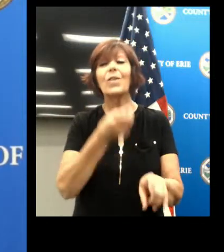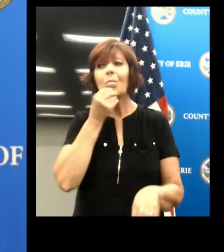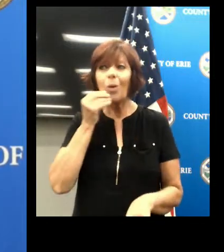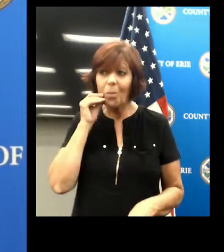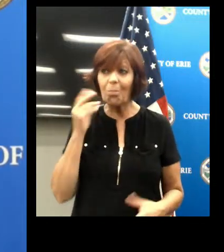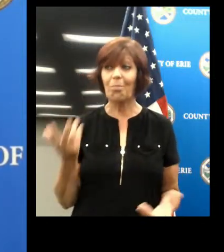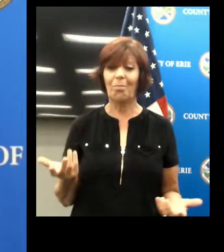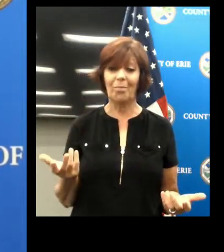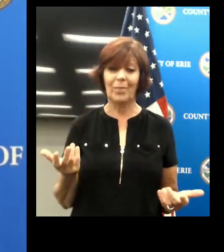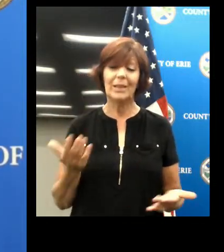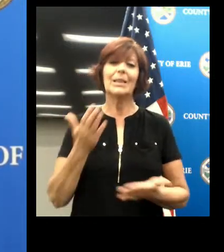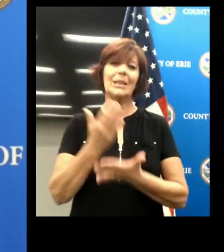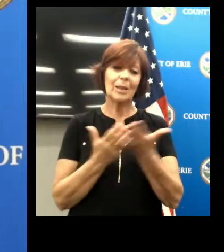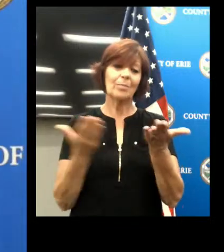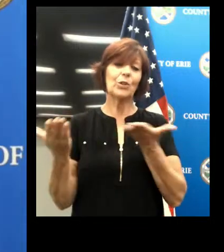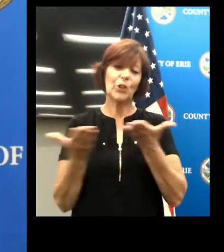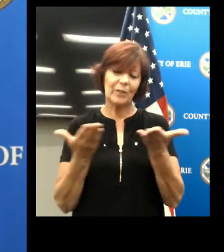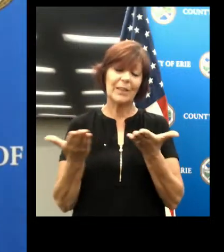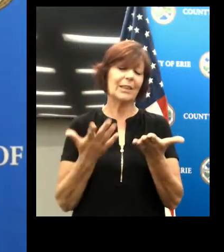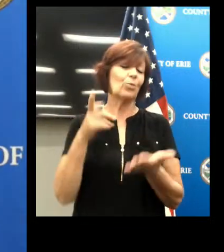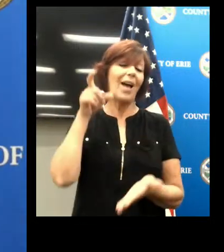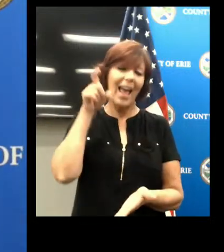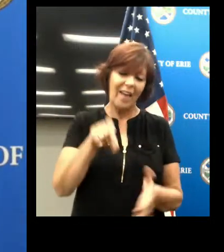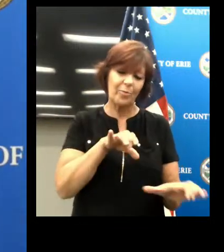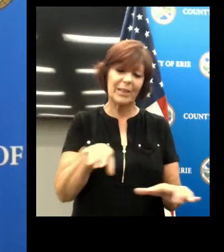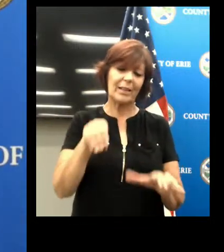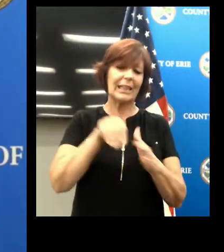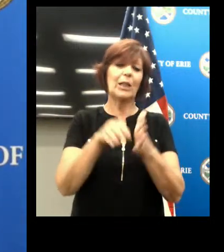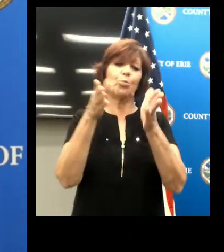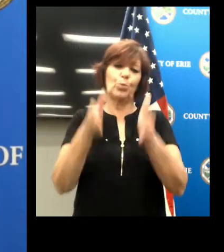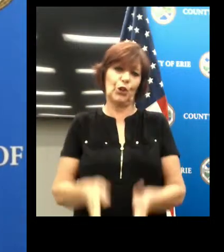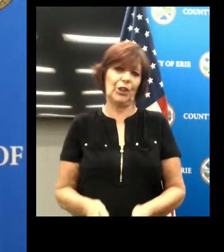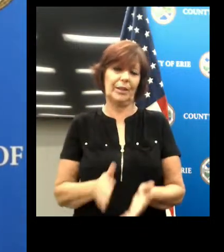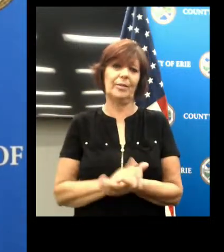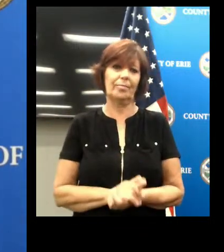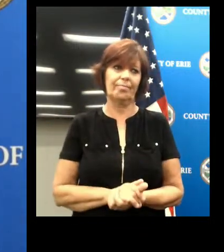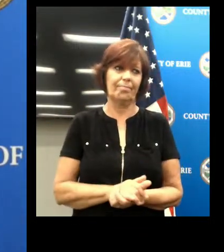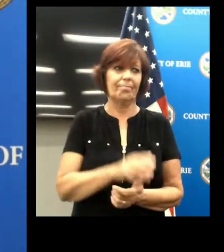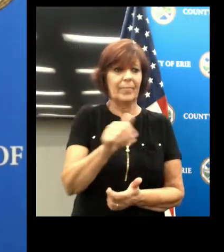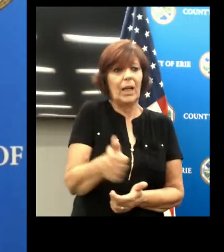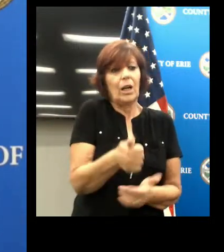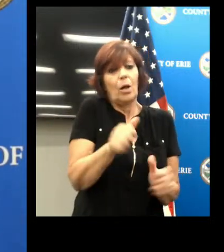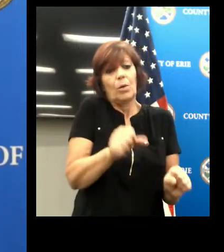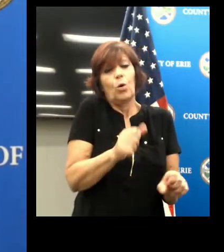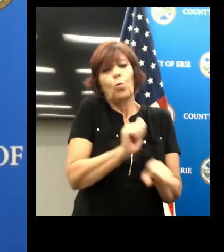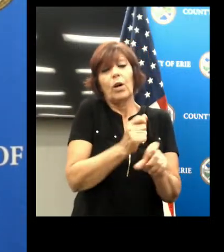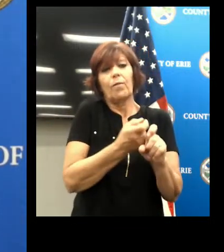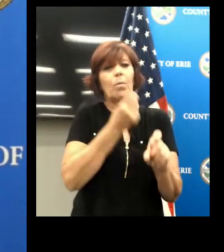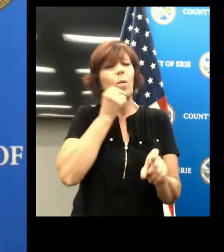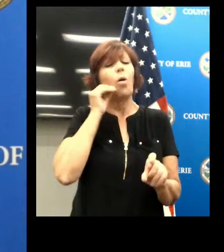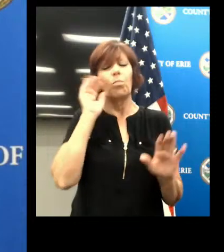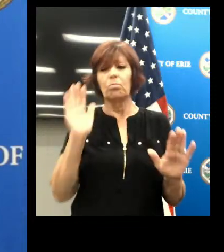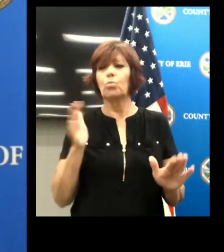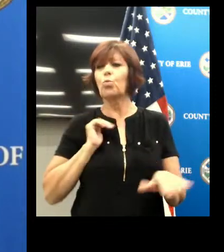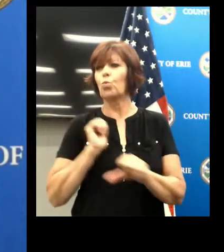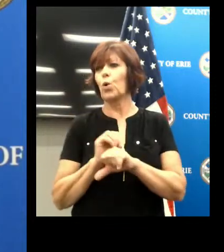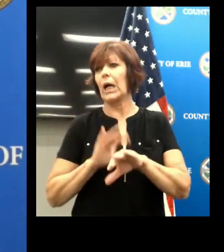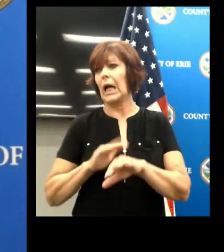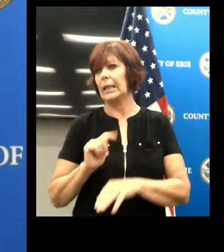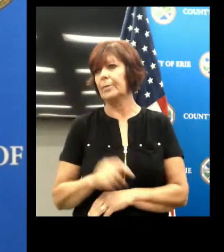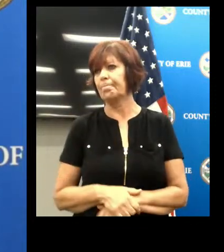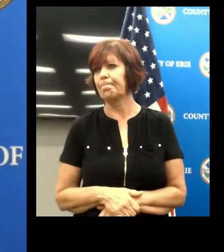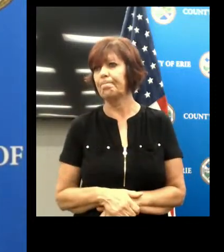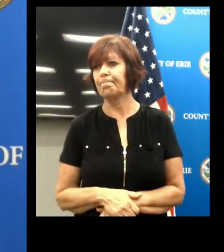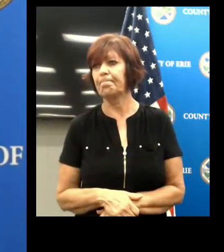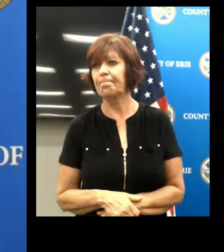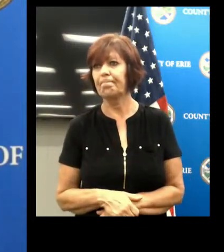So there are certain services that are always going to have to be done in person. And there's others that potentially could be work from home. We're working with our partners to address that